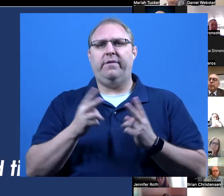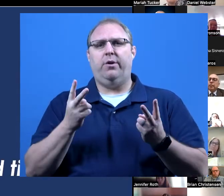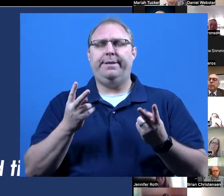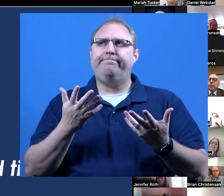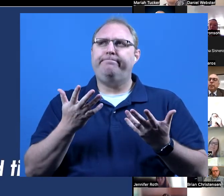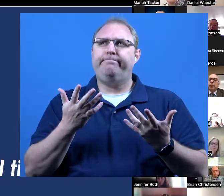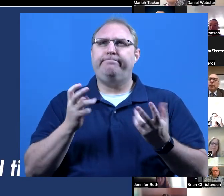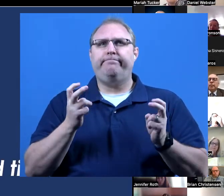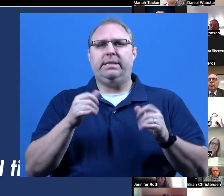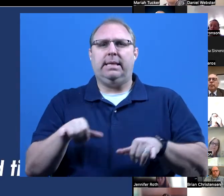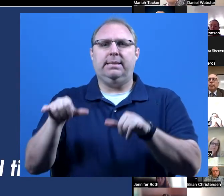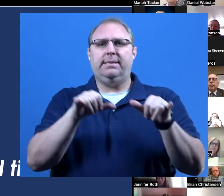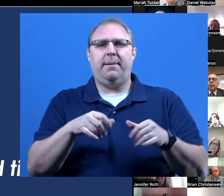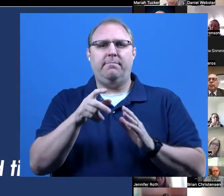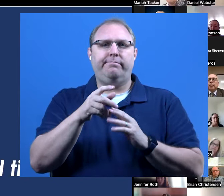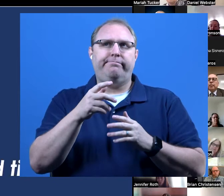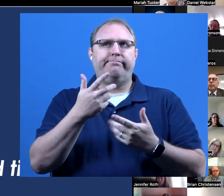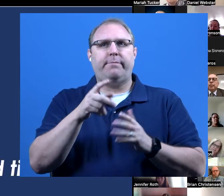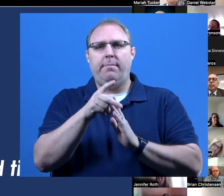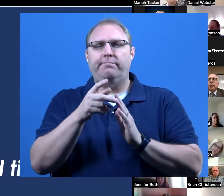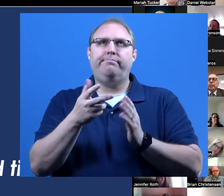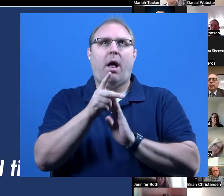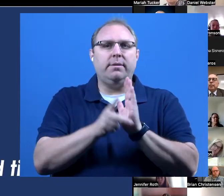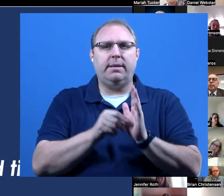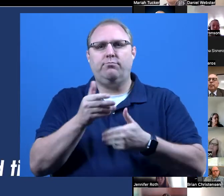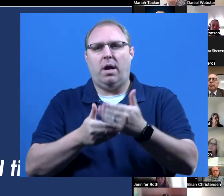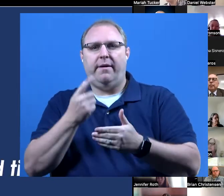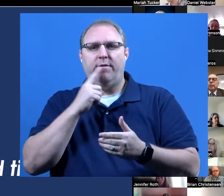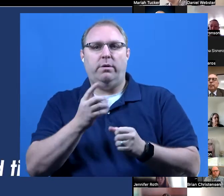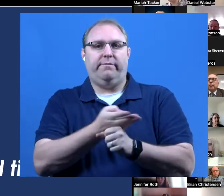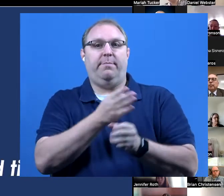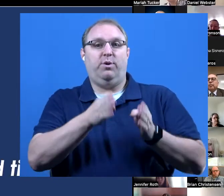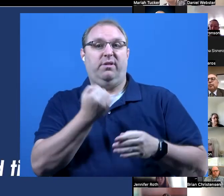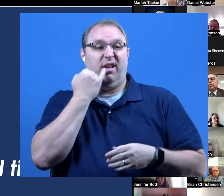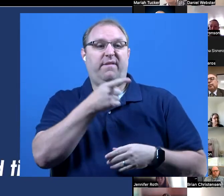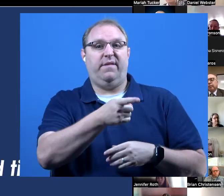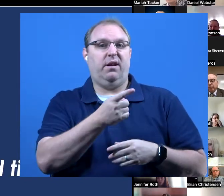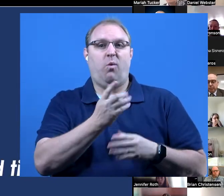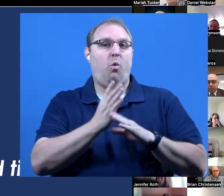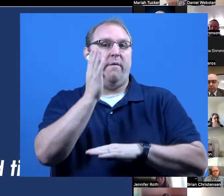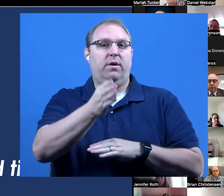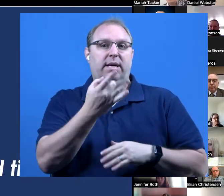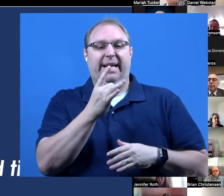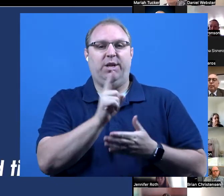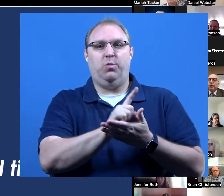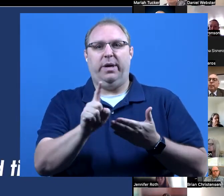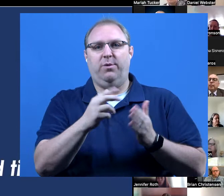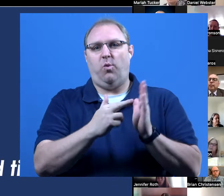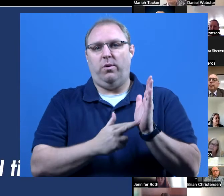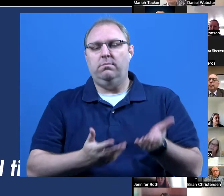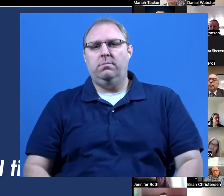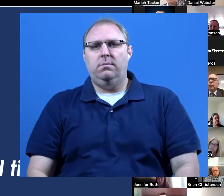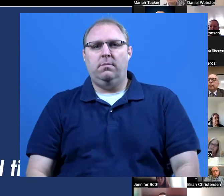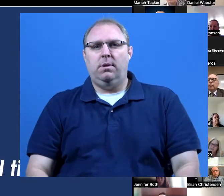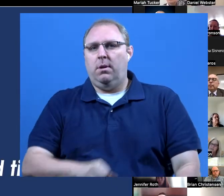has the fairly consistent process and policy of termination of